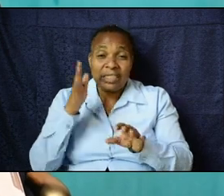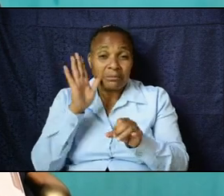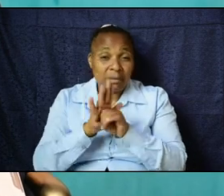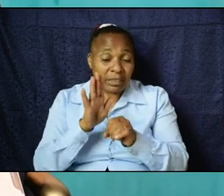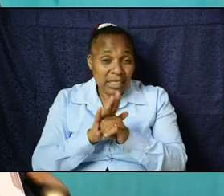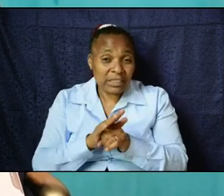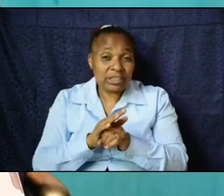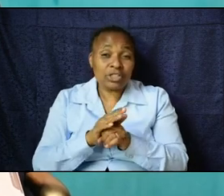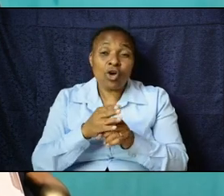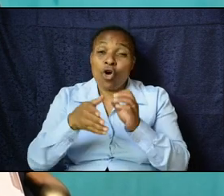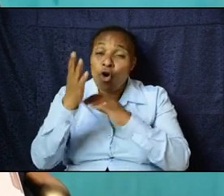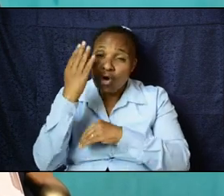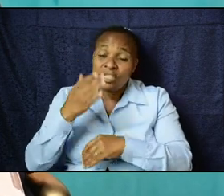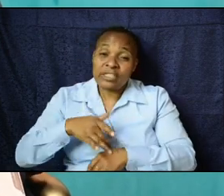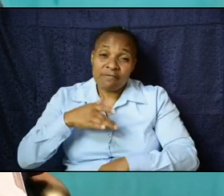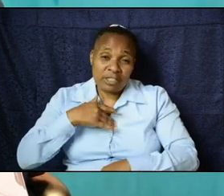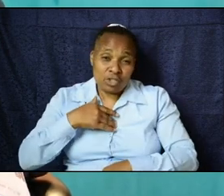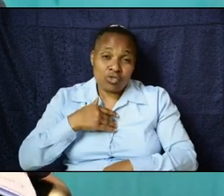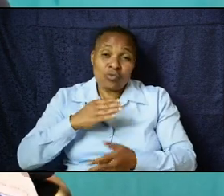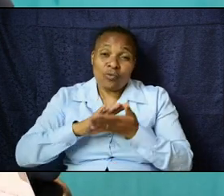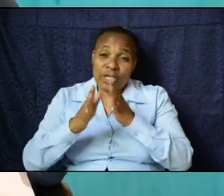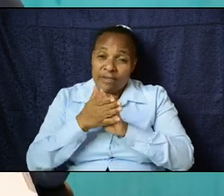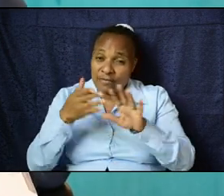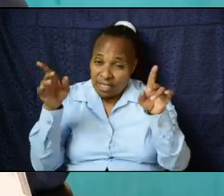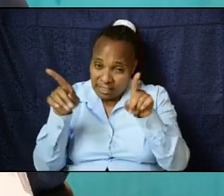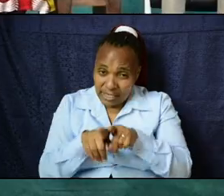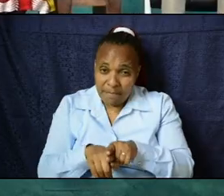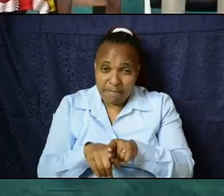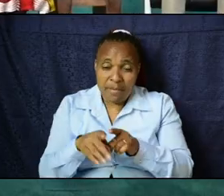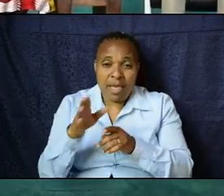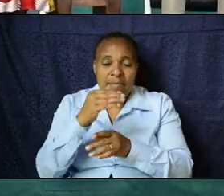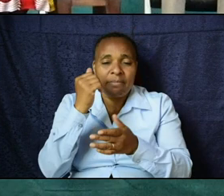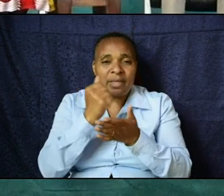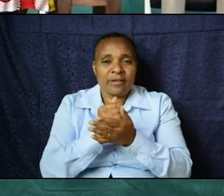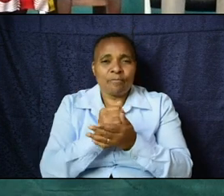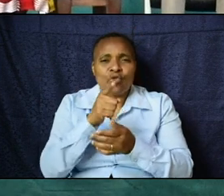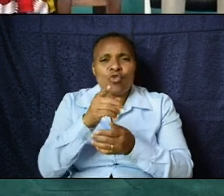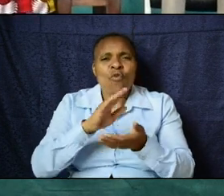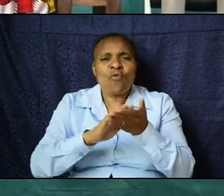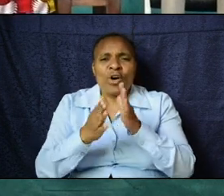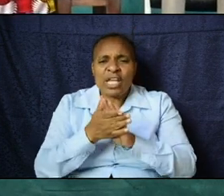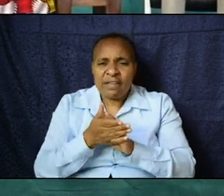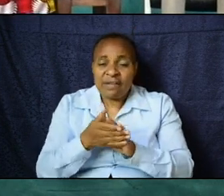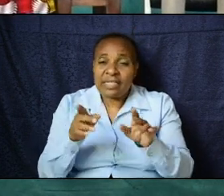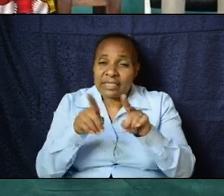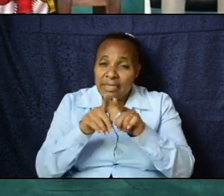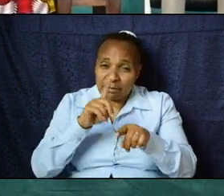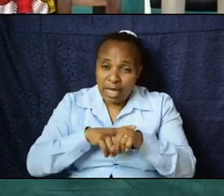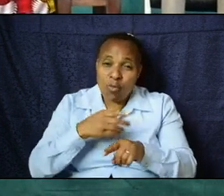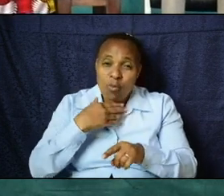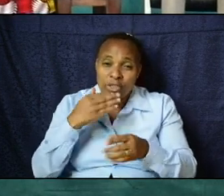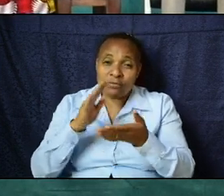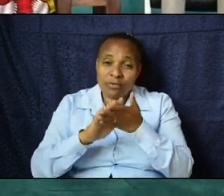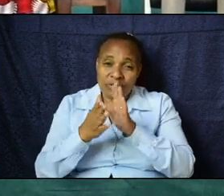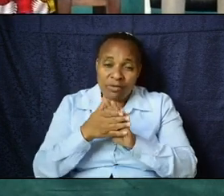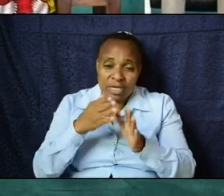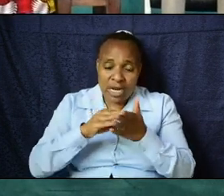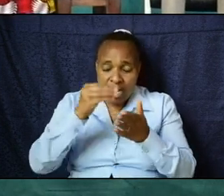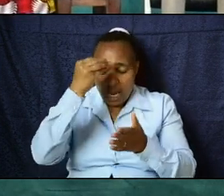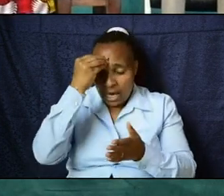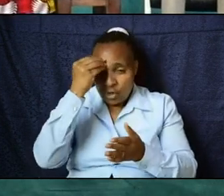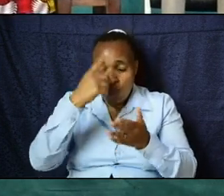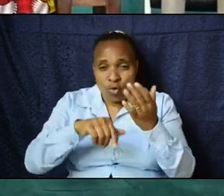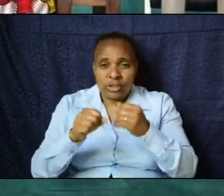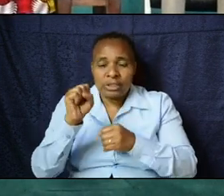we should also be willing to forgive that much. Amen. Amen. Should forgive as we want to be forgiven. Salman, what did you learn from this